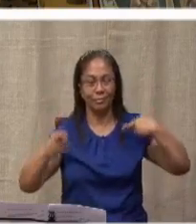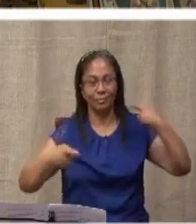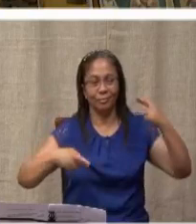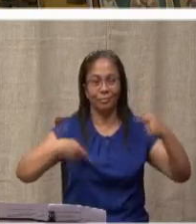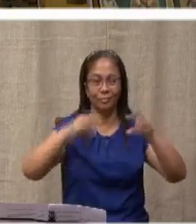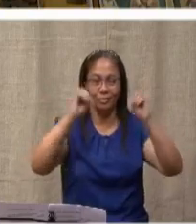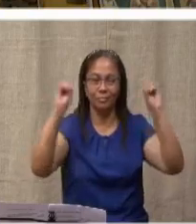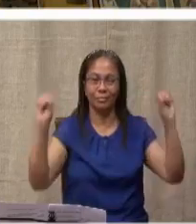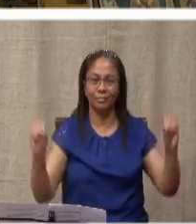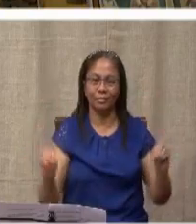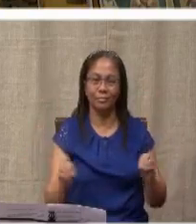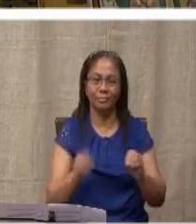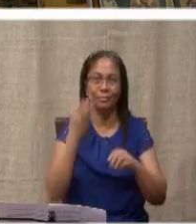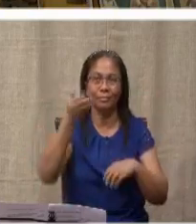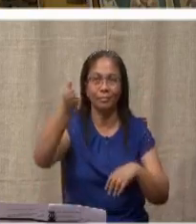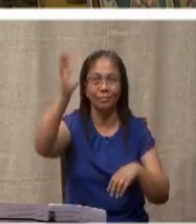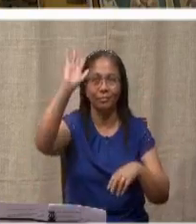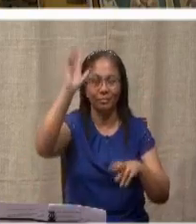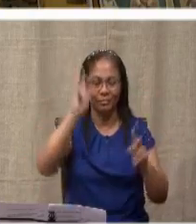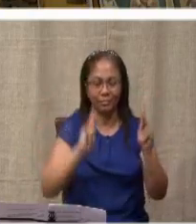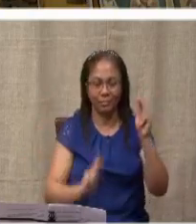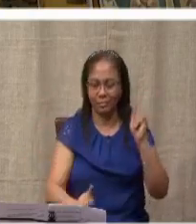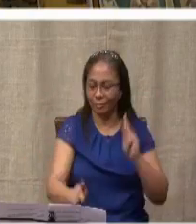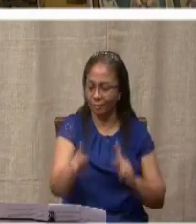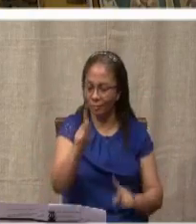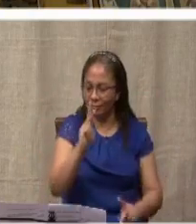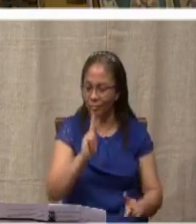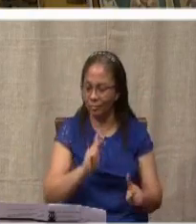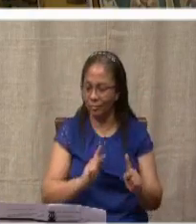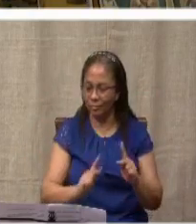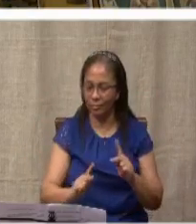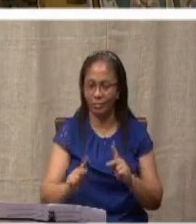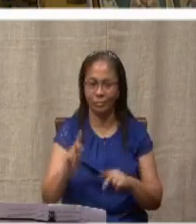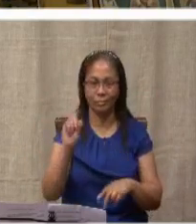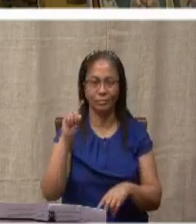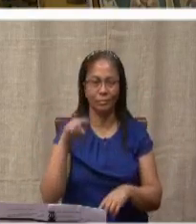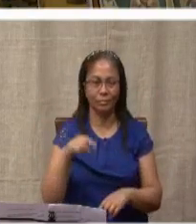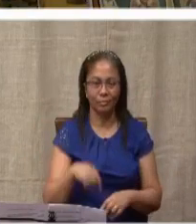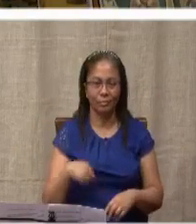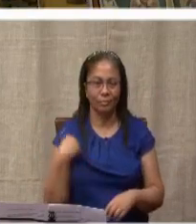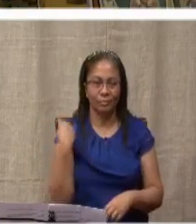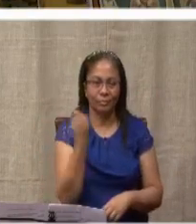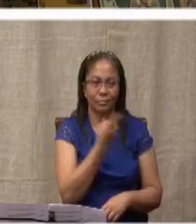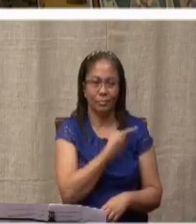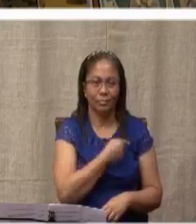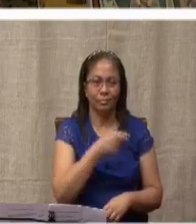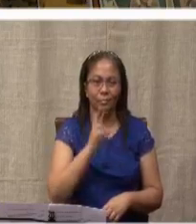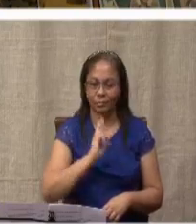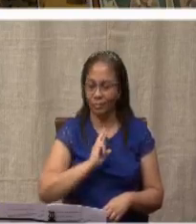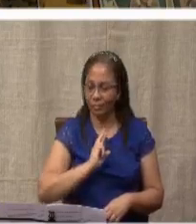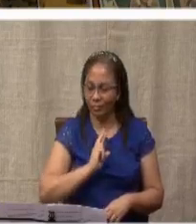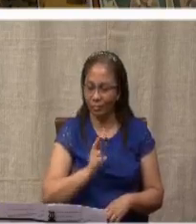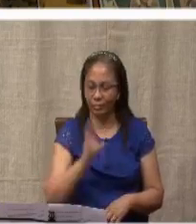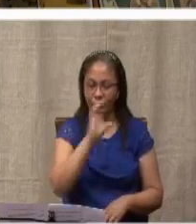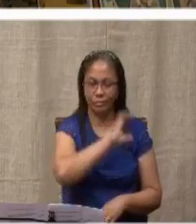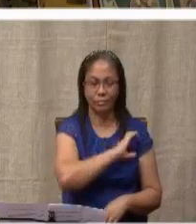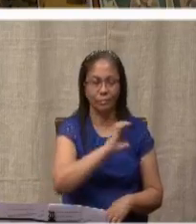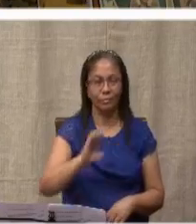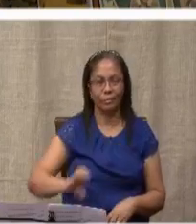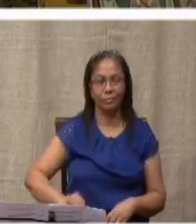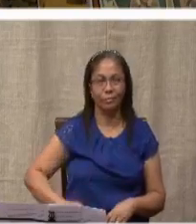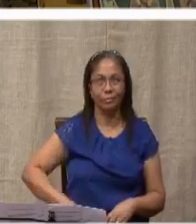rejoice o people o god we